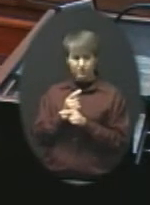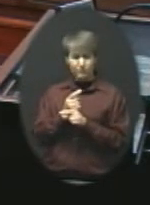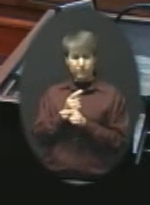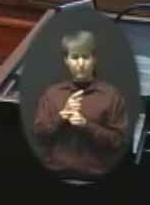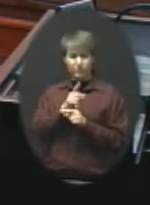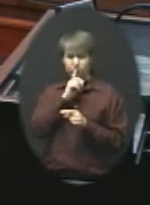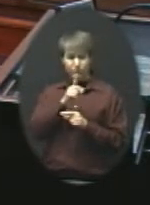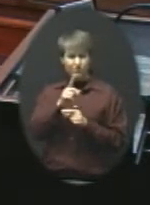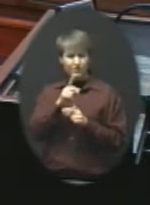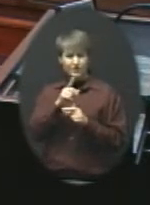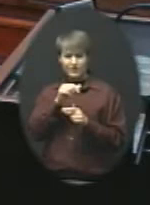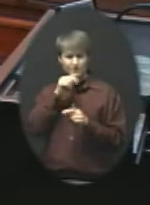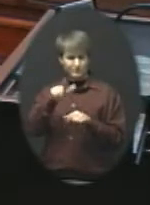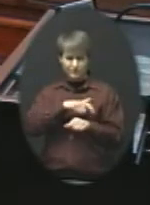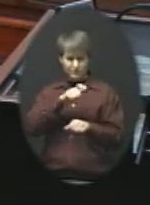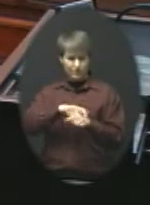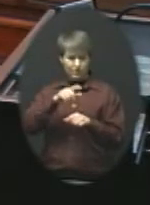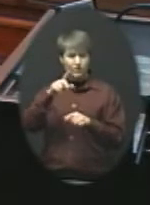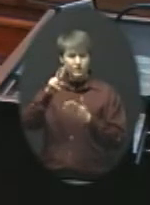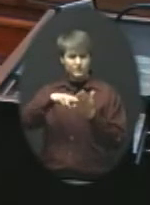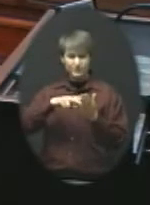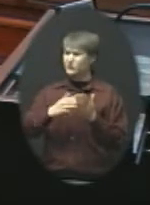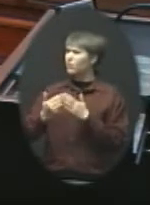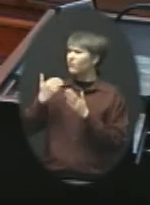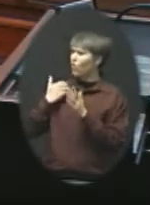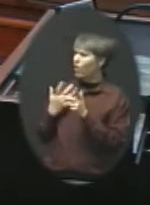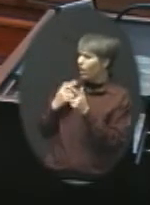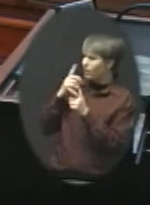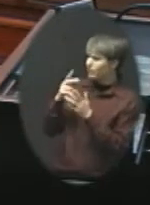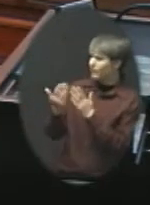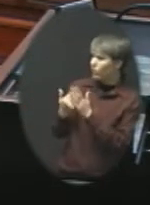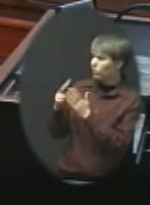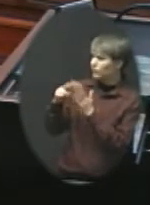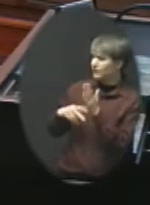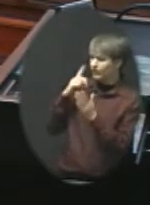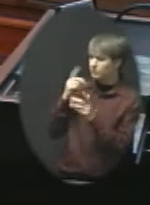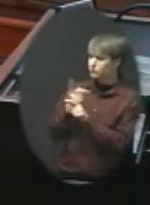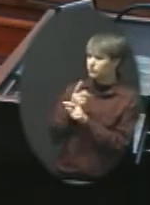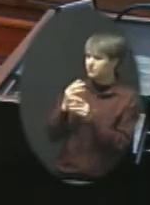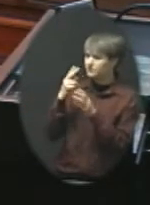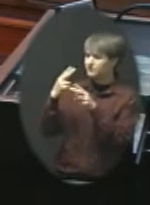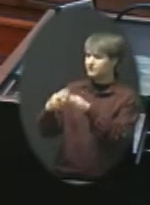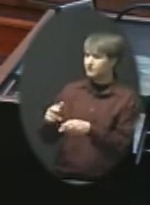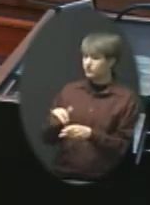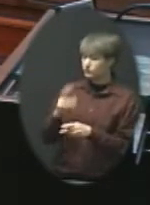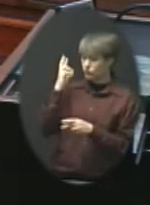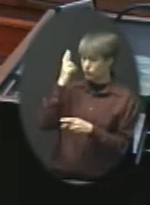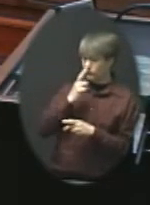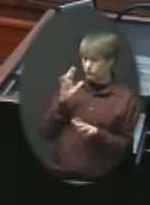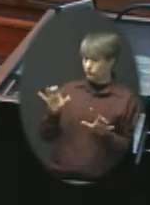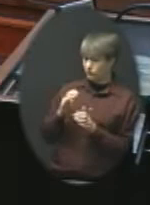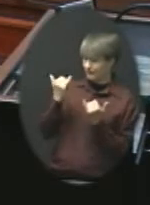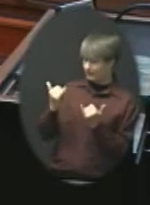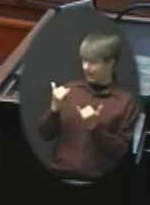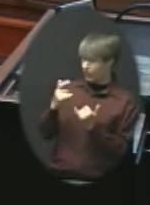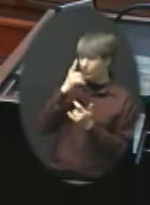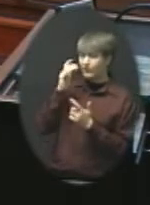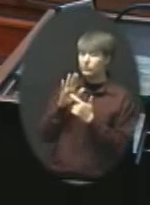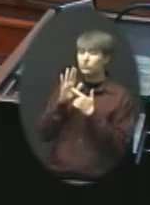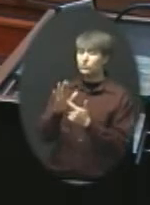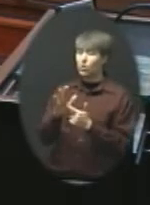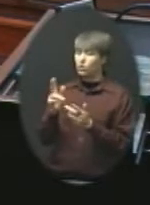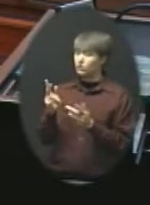doesn't take that long to read it out. Before we read it, I think it's appropriate to also mention that the reason we're doing this now, this reflects a